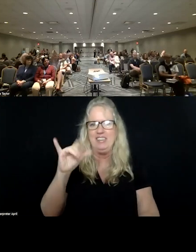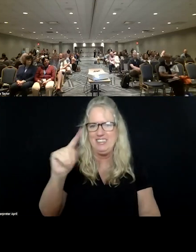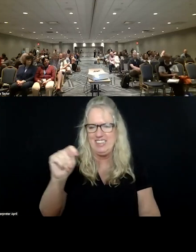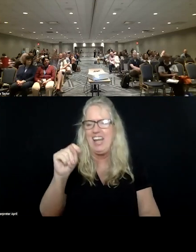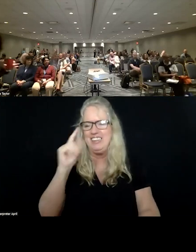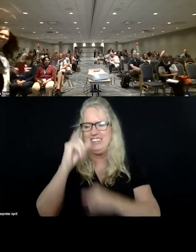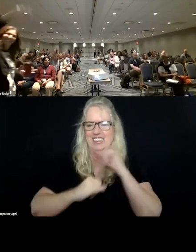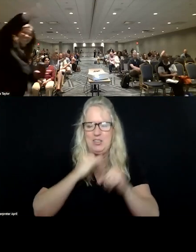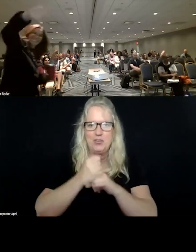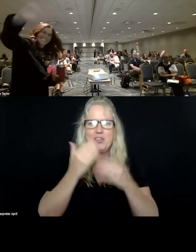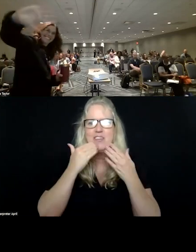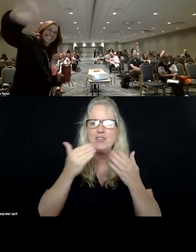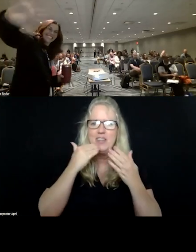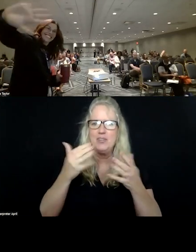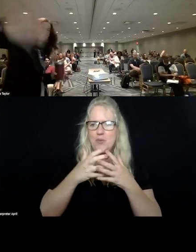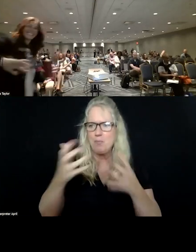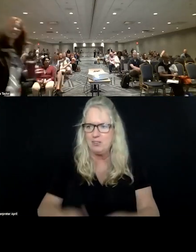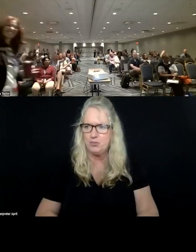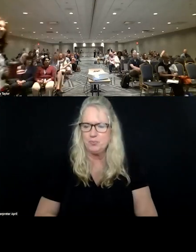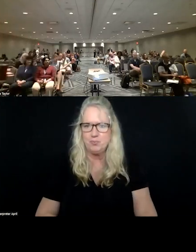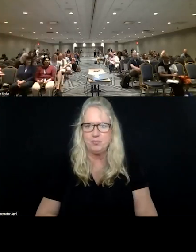Great, thank you so very much.